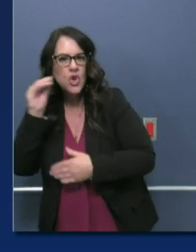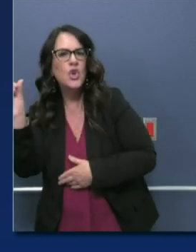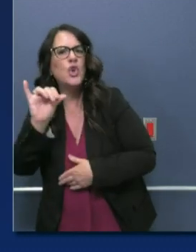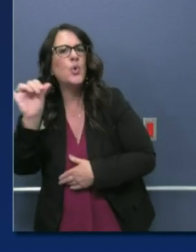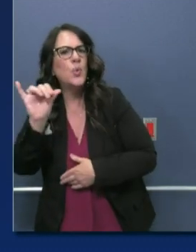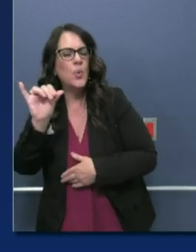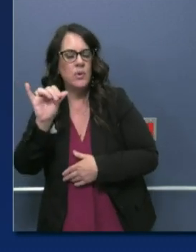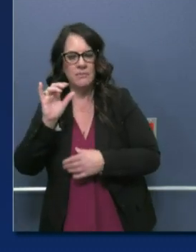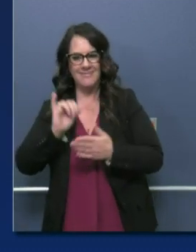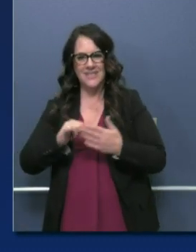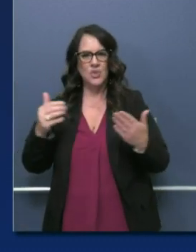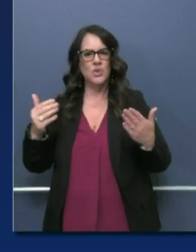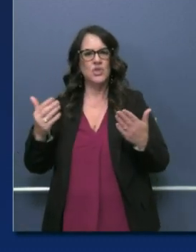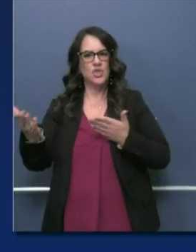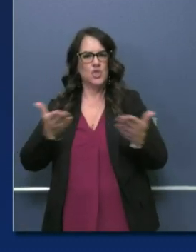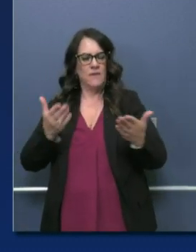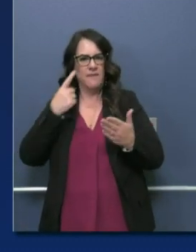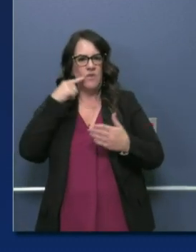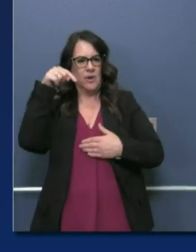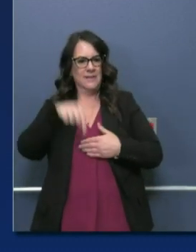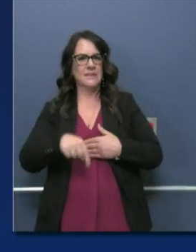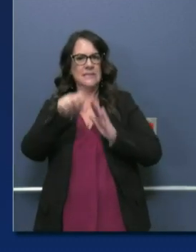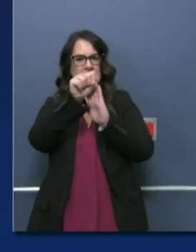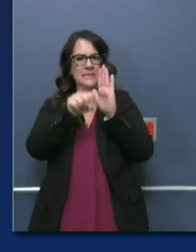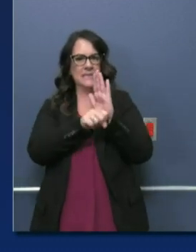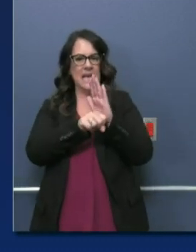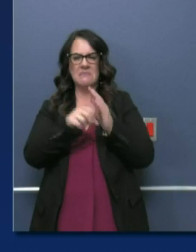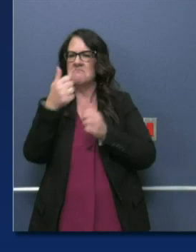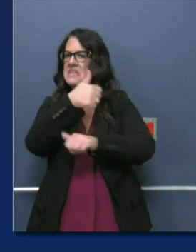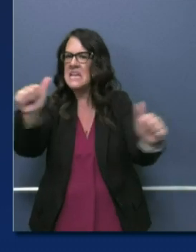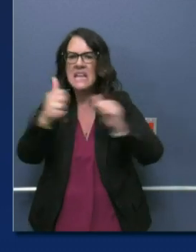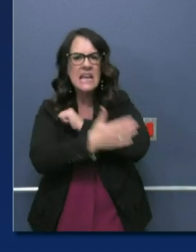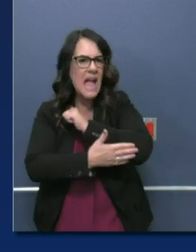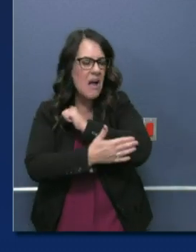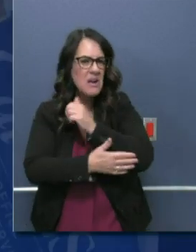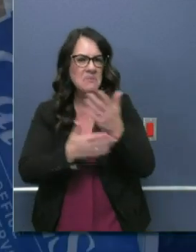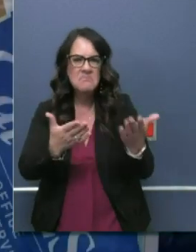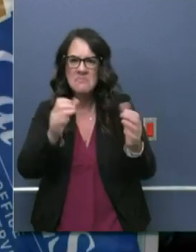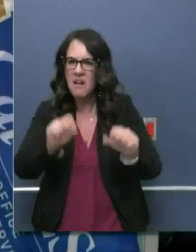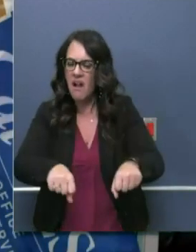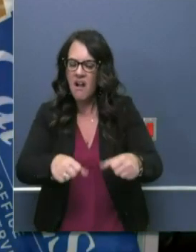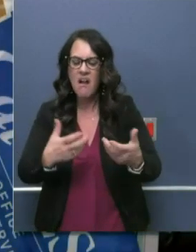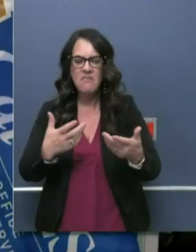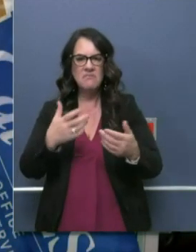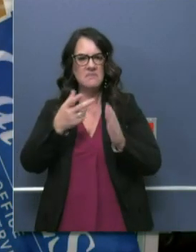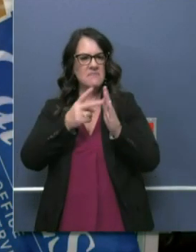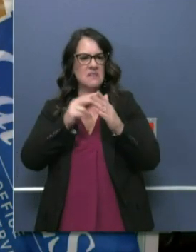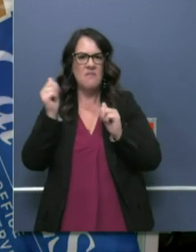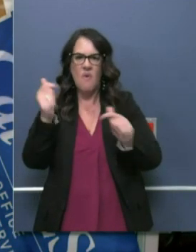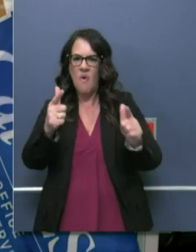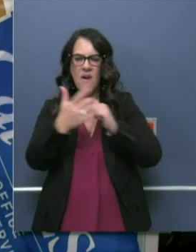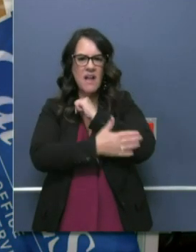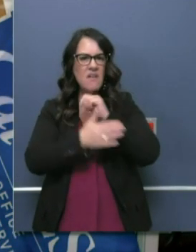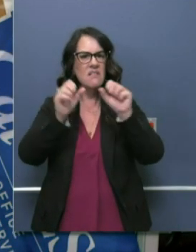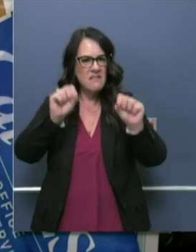that is a service to our state across any county and will be available there to make sure that every county can build up